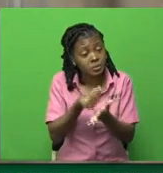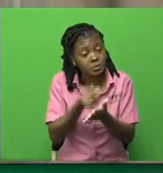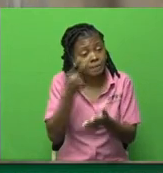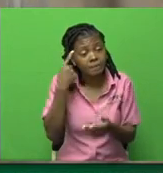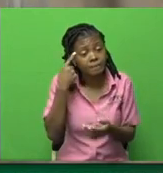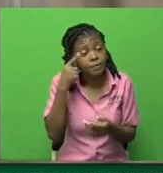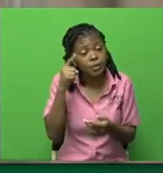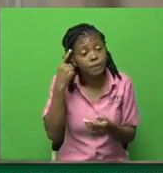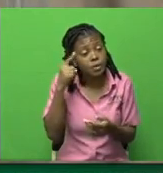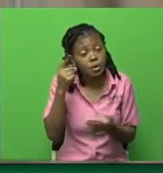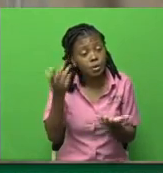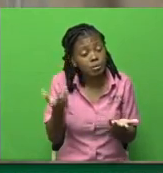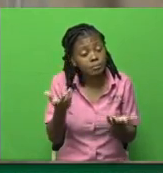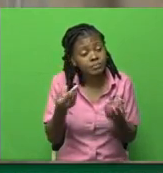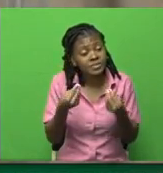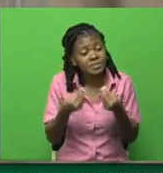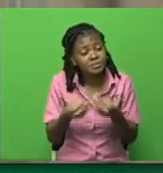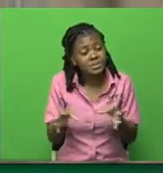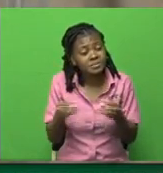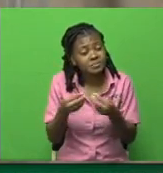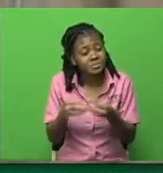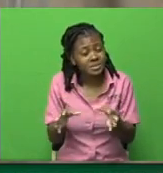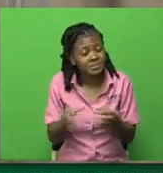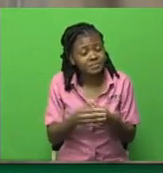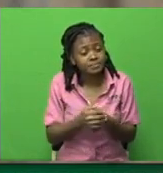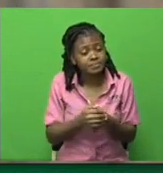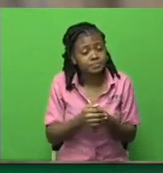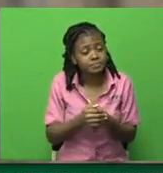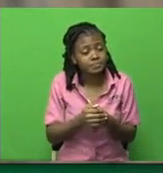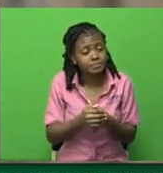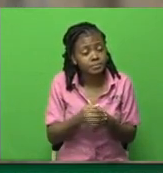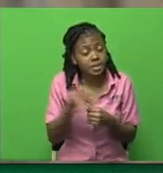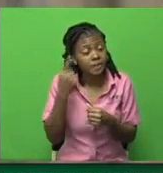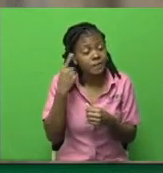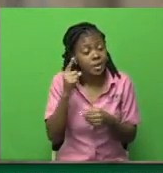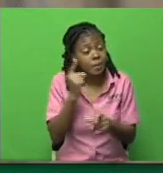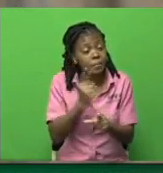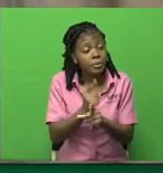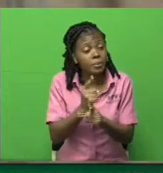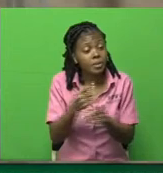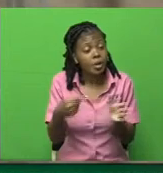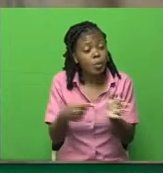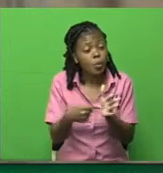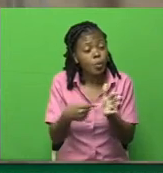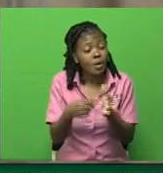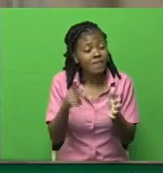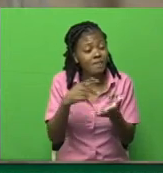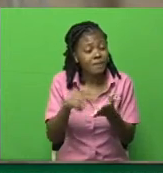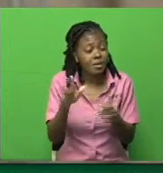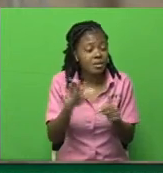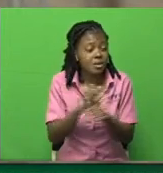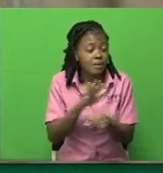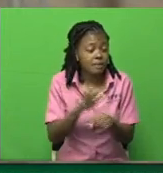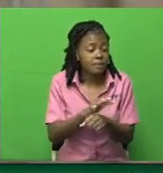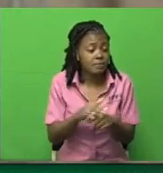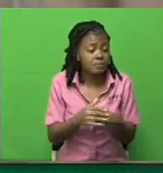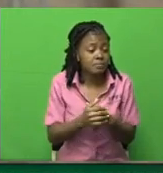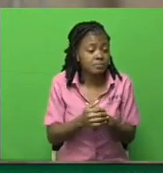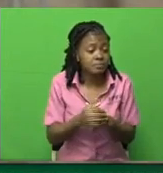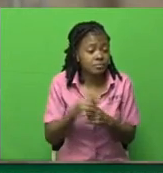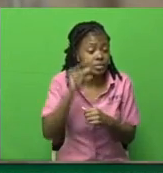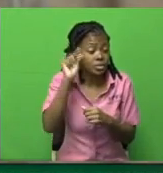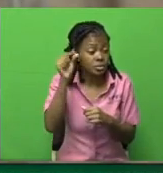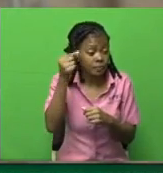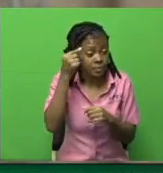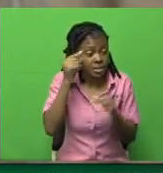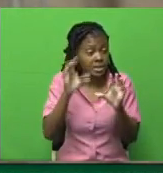move towards Financial solvency again Mr Deputy speaker the only way for the government its bills is to increase